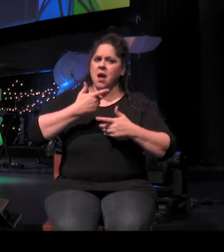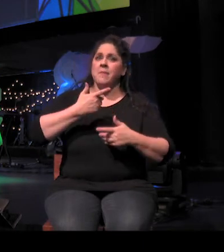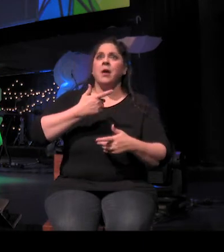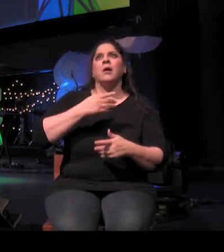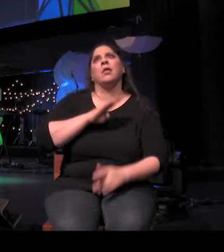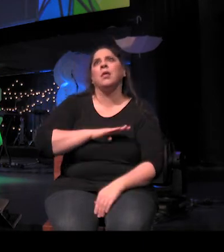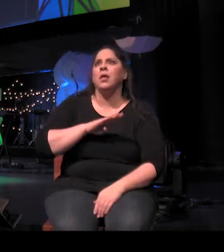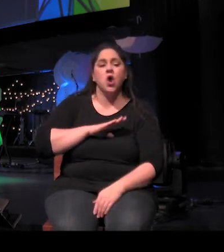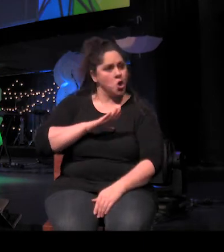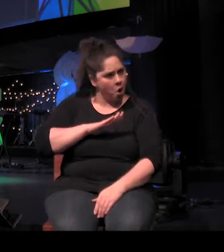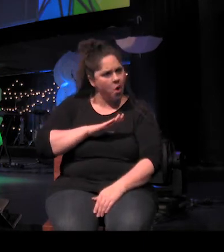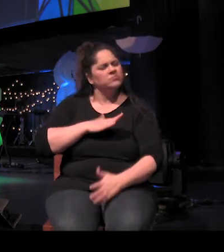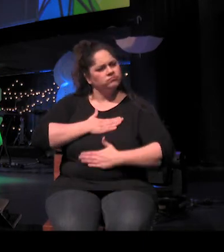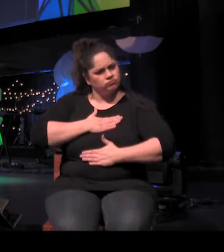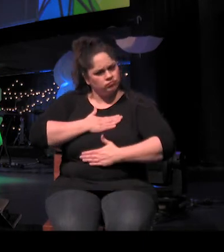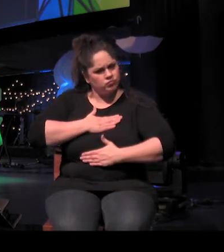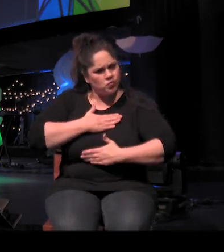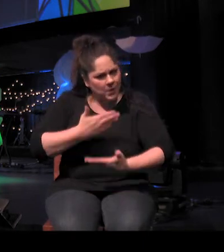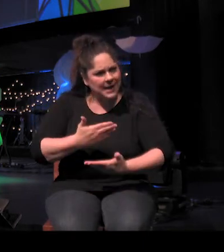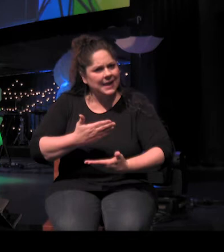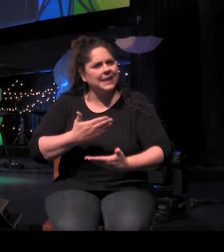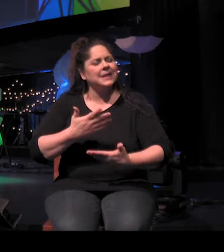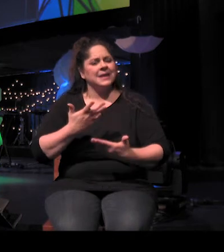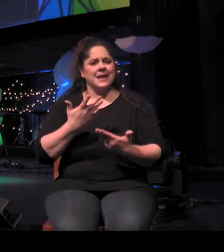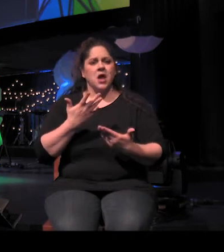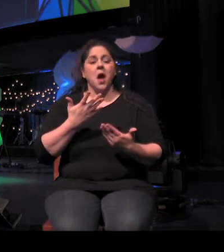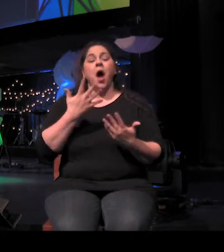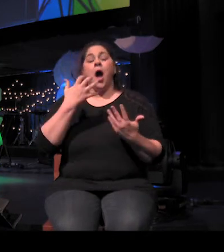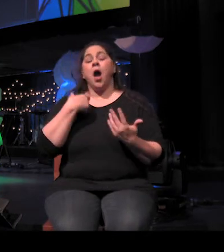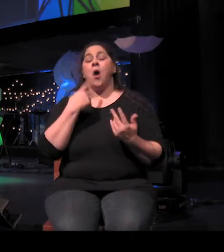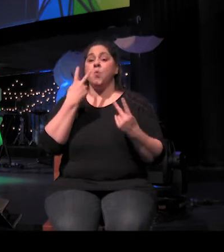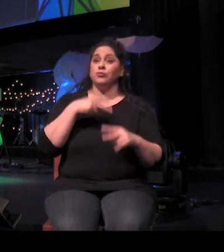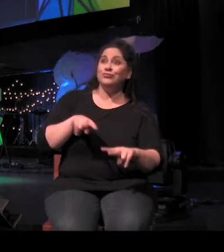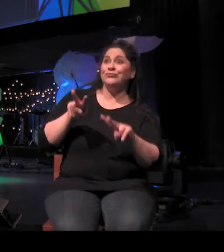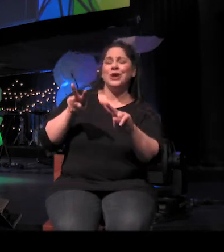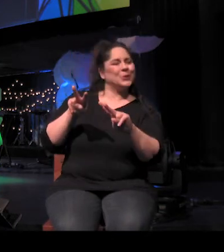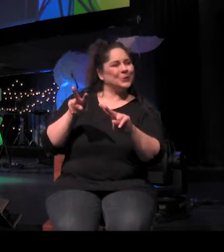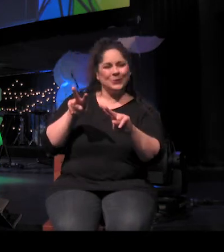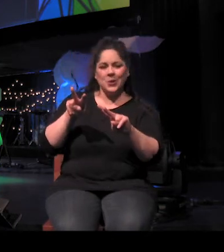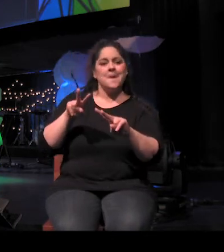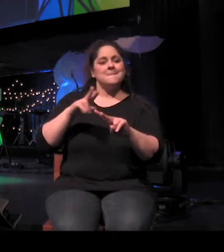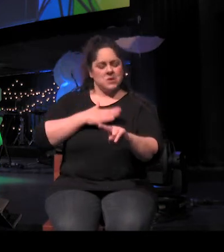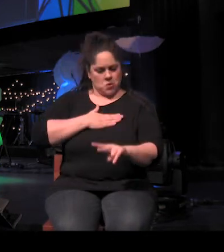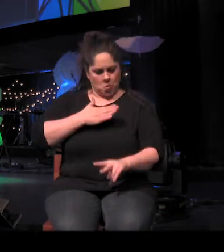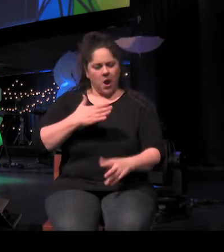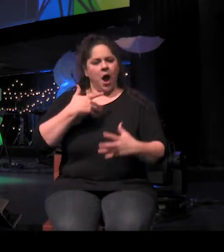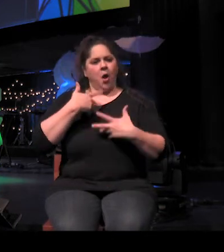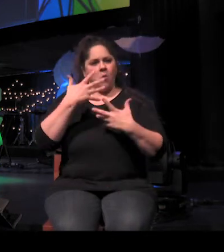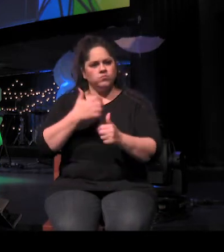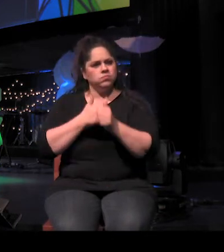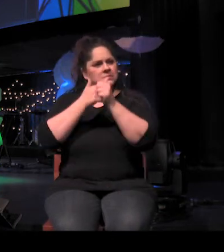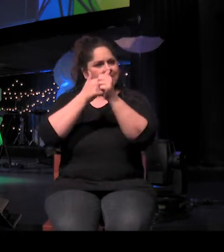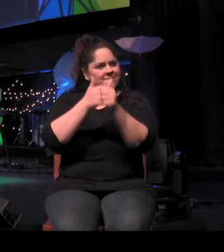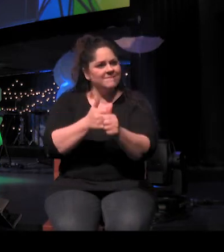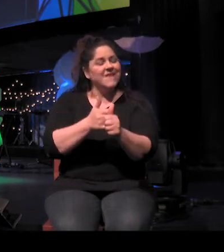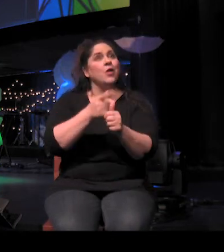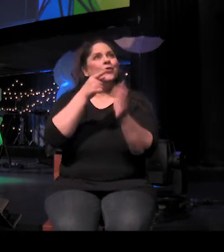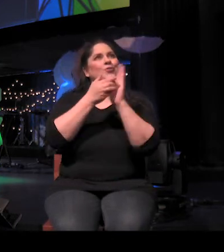willingly, eager to serve God. Don't do it for what you're going to get out of it. Do it and by leading by your own